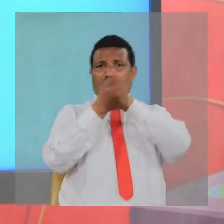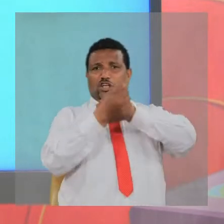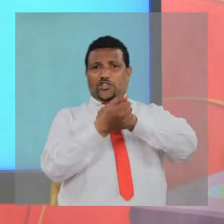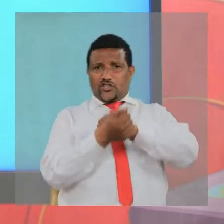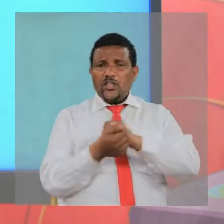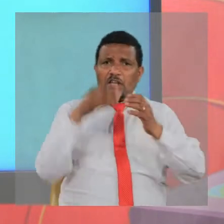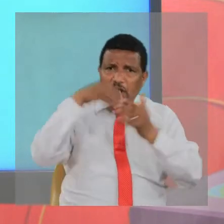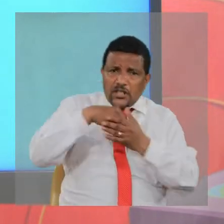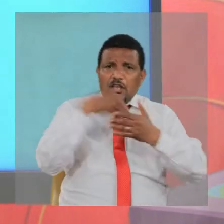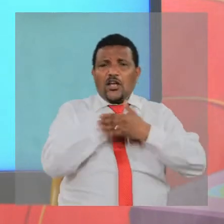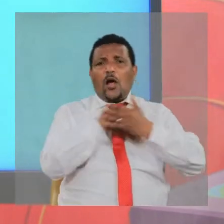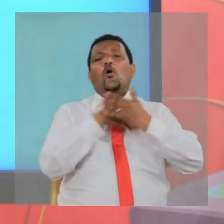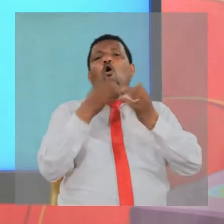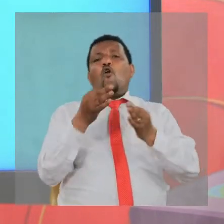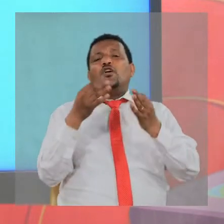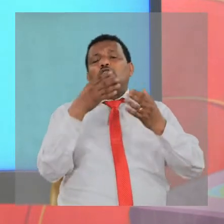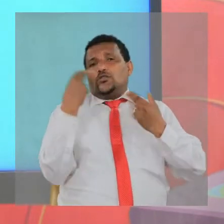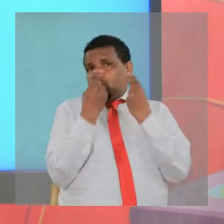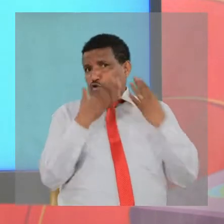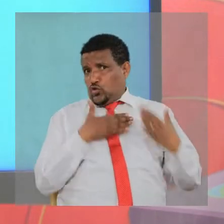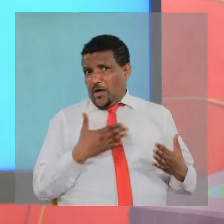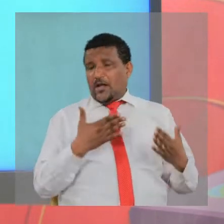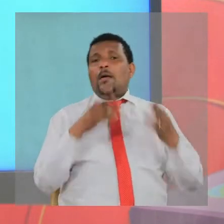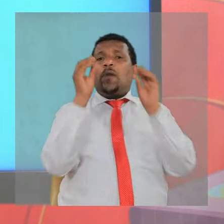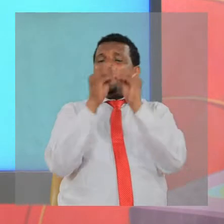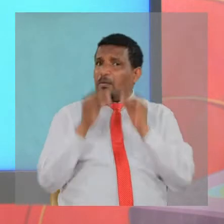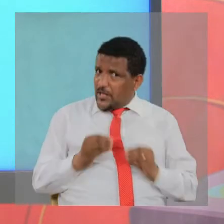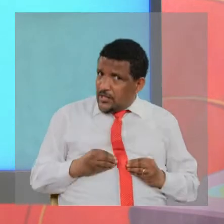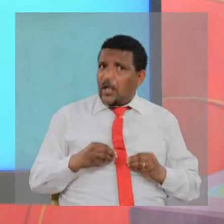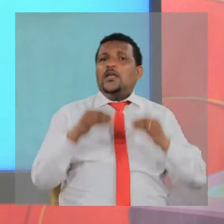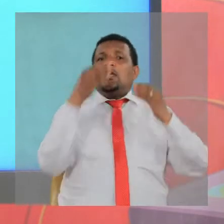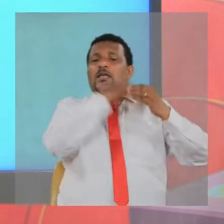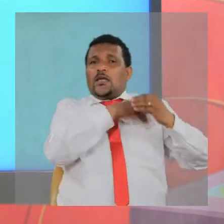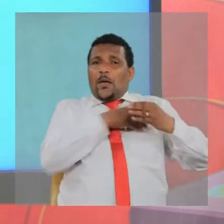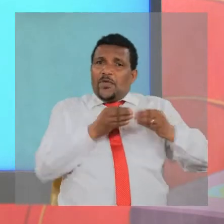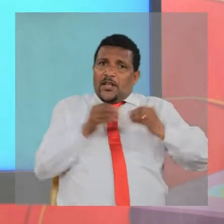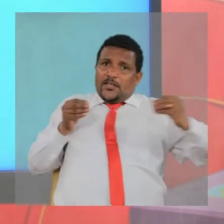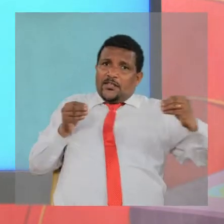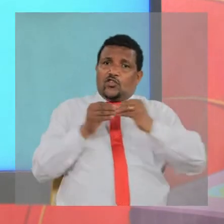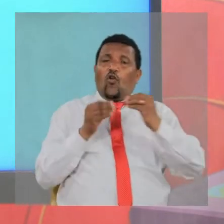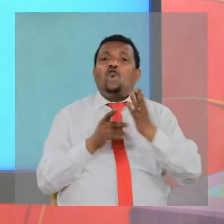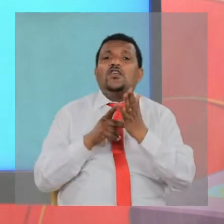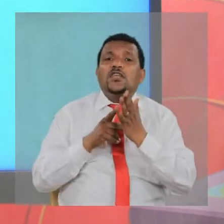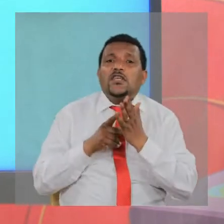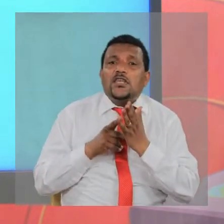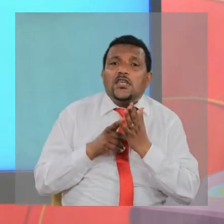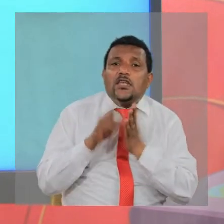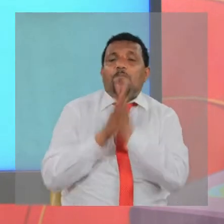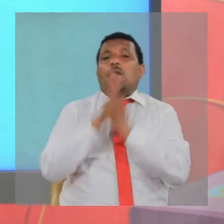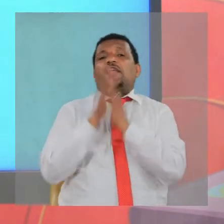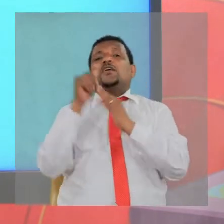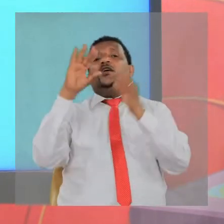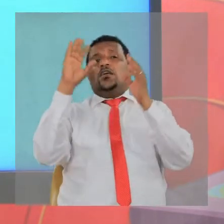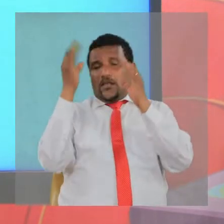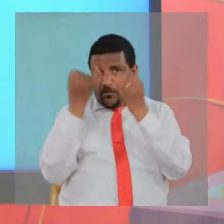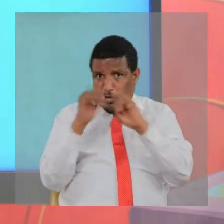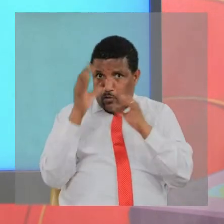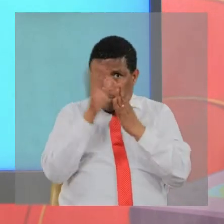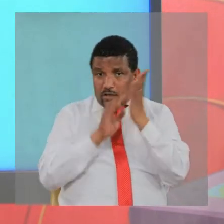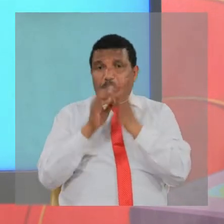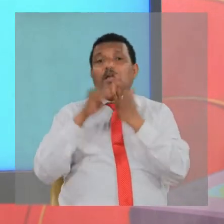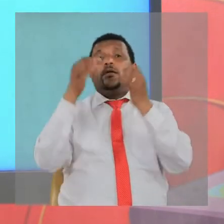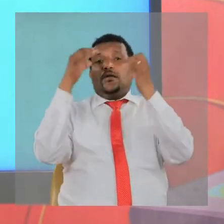changes in income of consumer. Mathematically, the income elasticity of demand is calculated by dividing the percentage change in